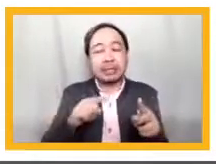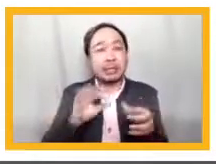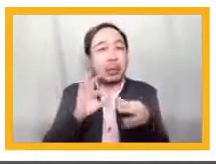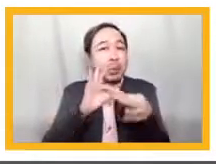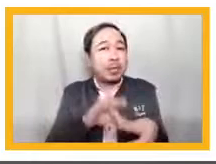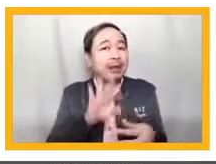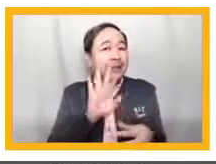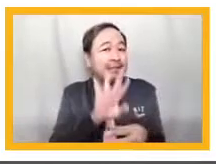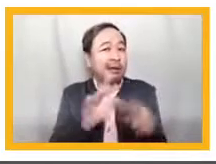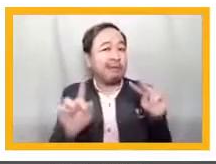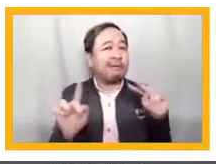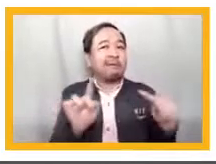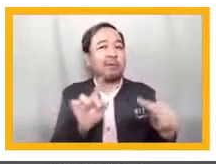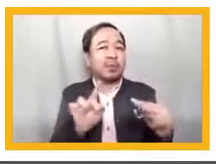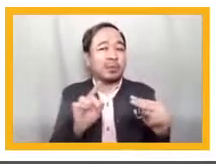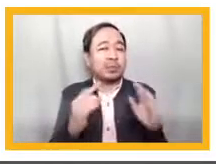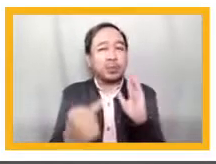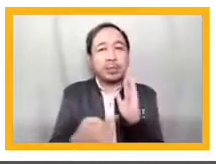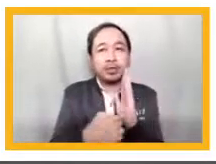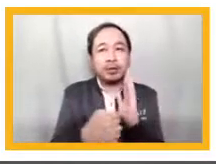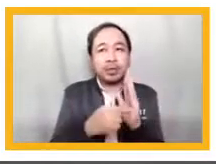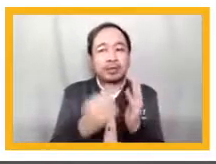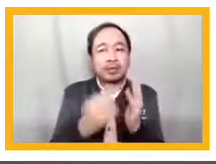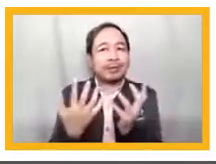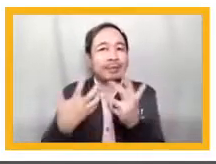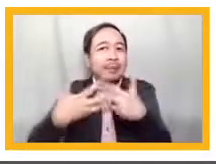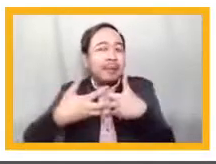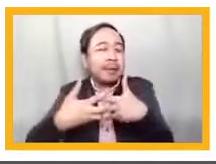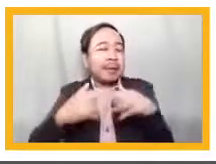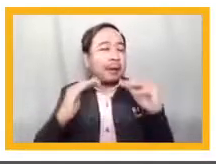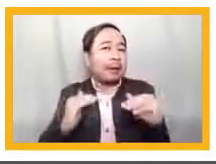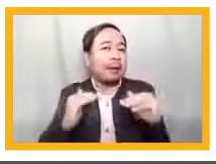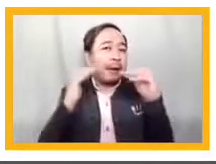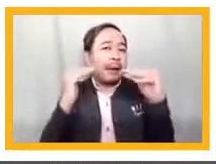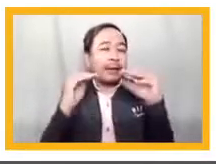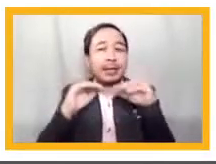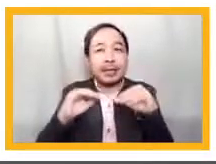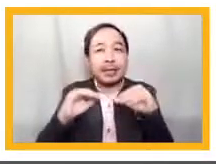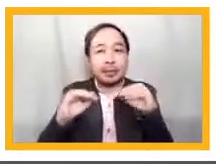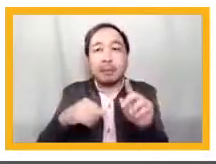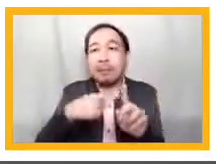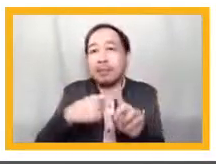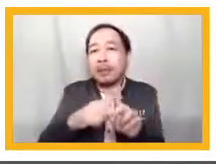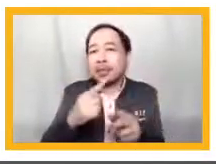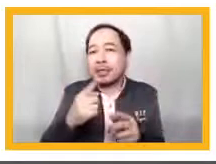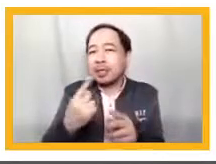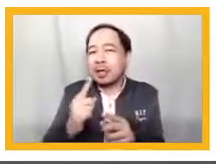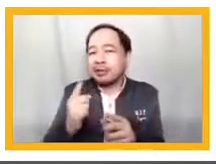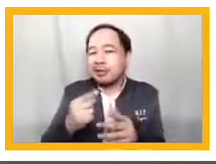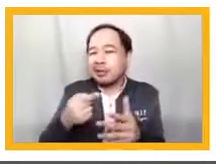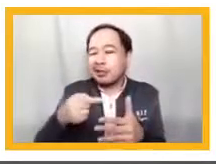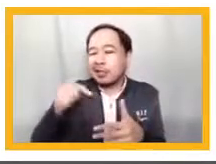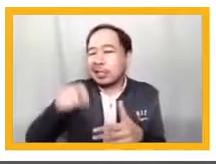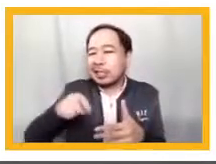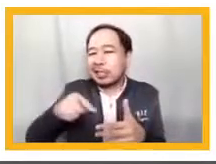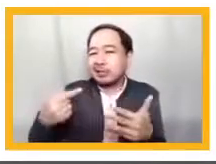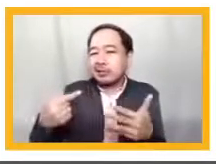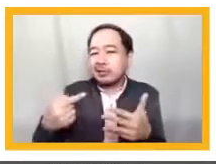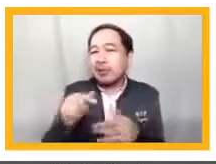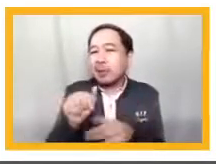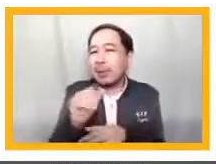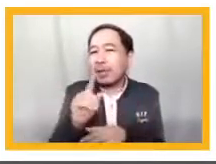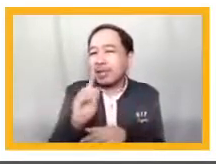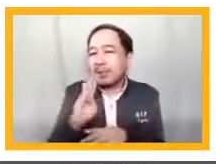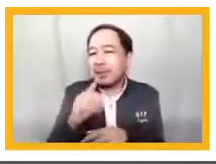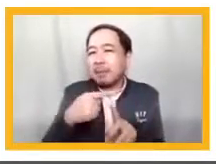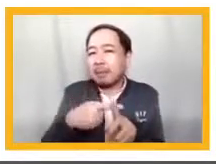views for technology in higher education and what you need from development partners like ADB and the community in general. Yeah. This